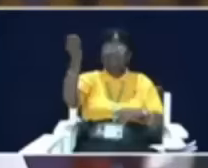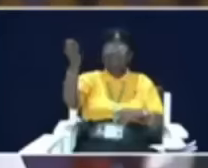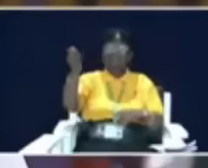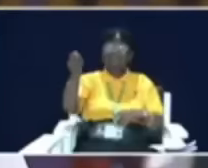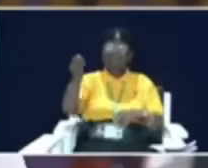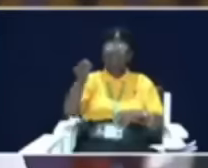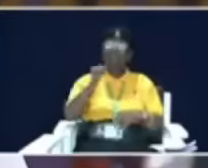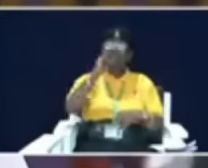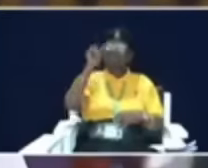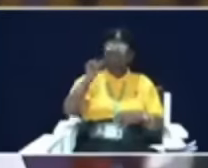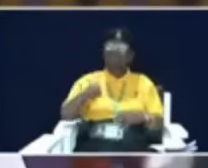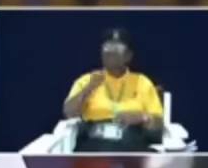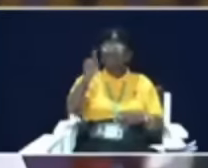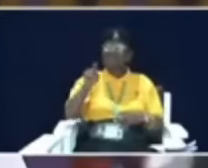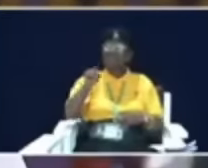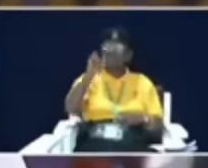immigration officer,